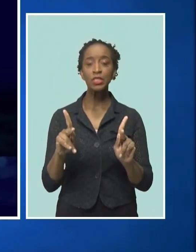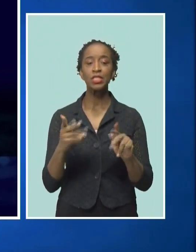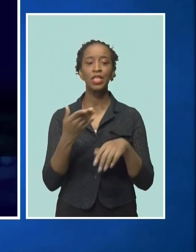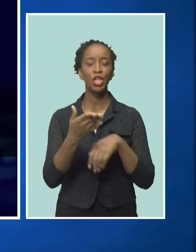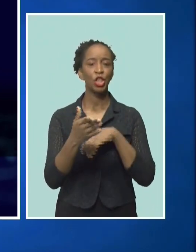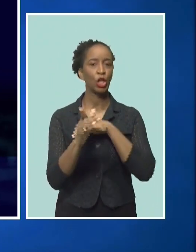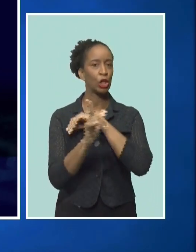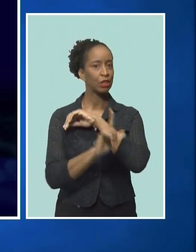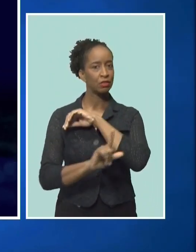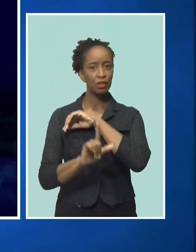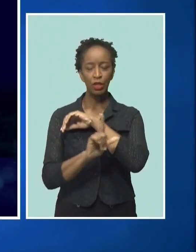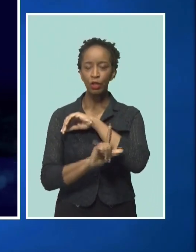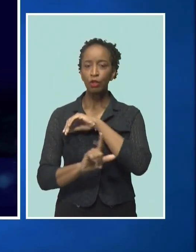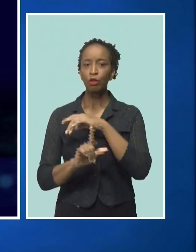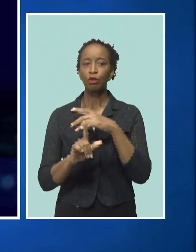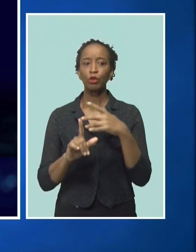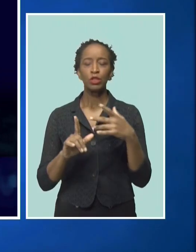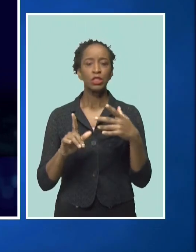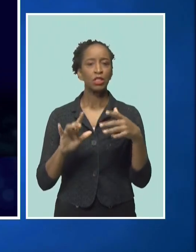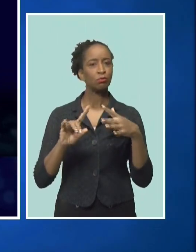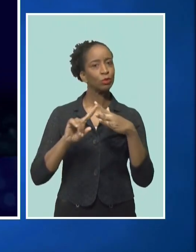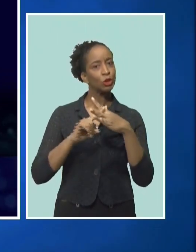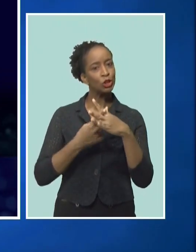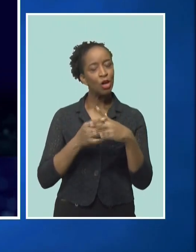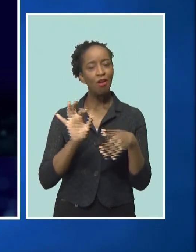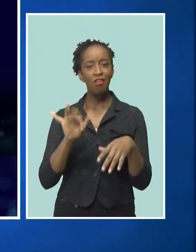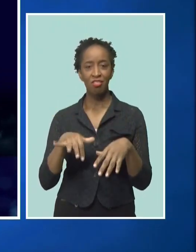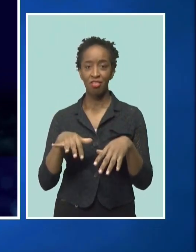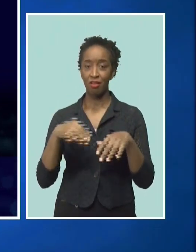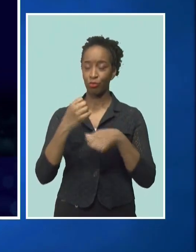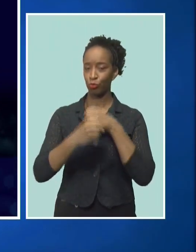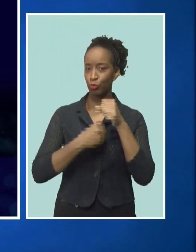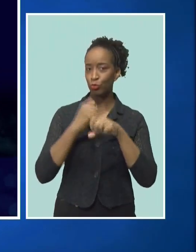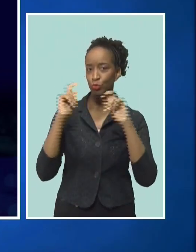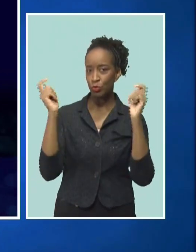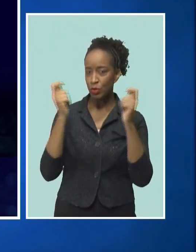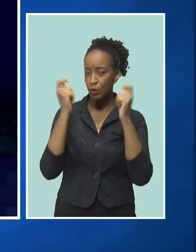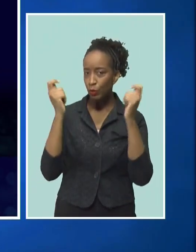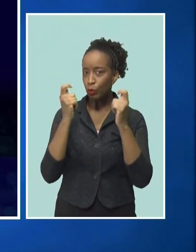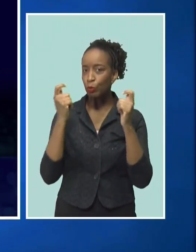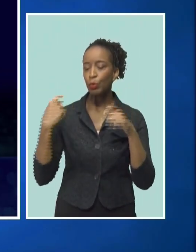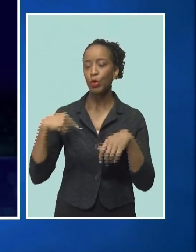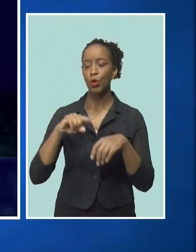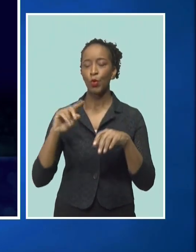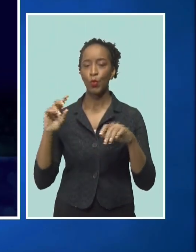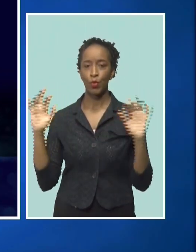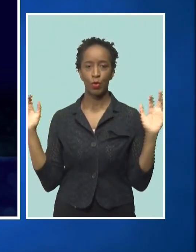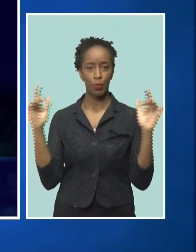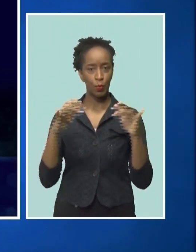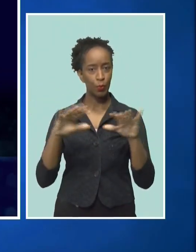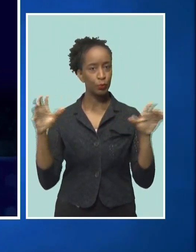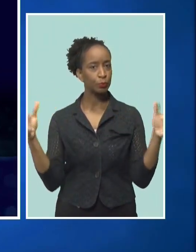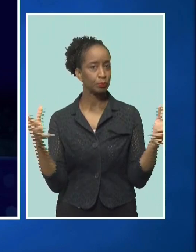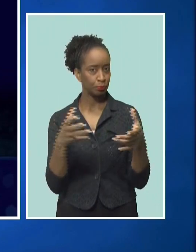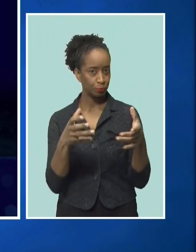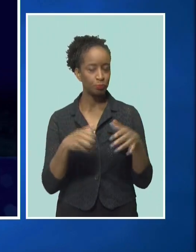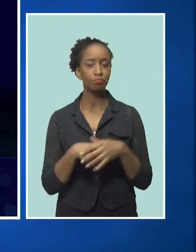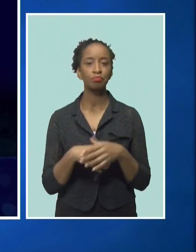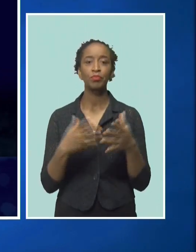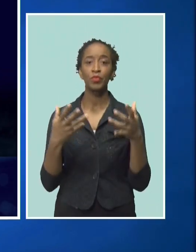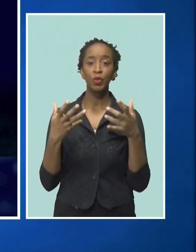push for regathering, and I'm looking forward to seeing all the other 10 parishes coming up there